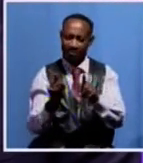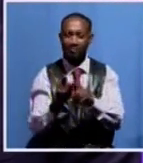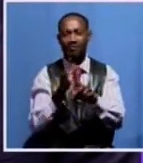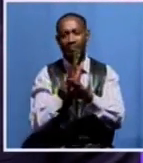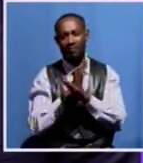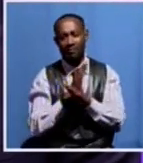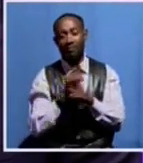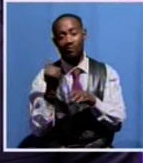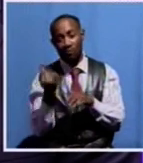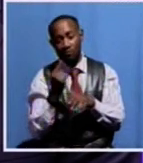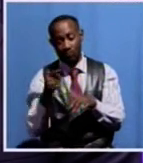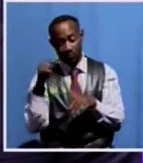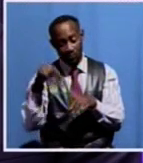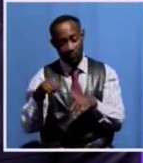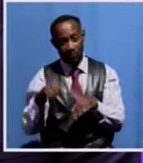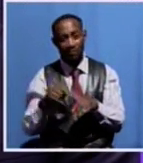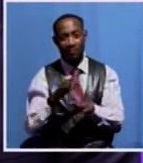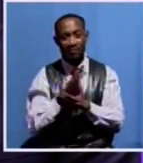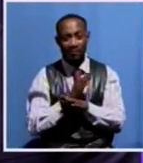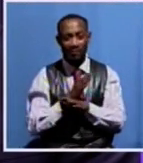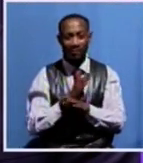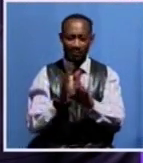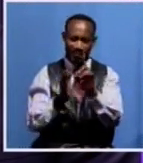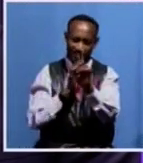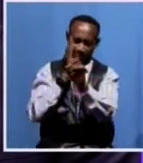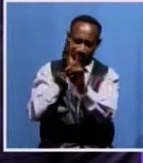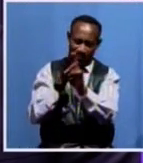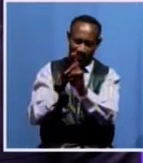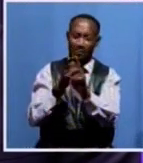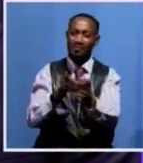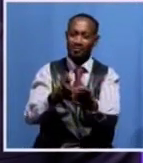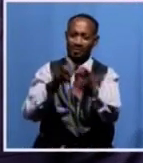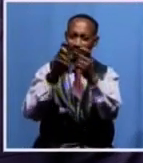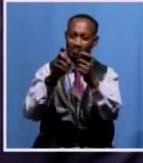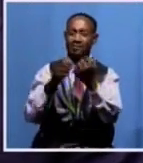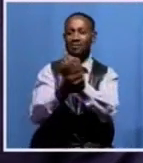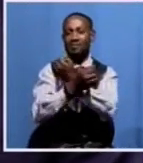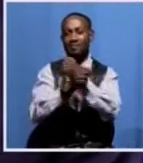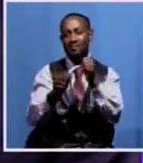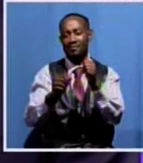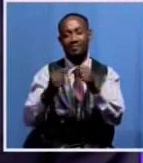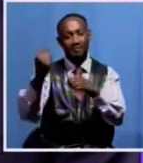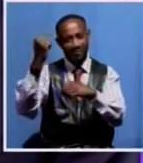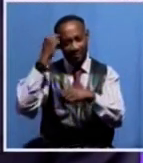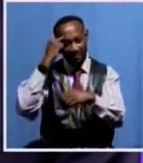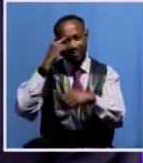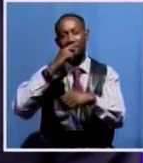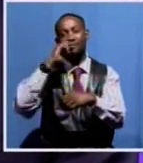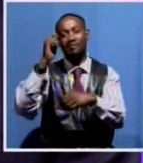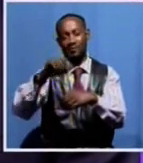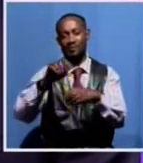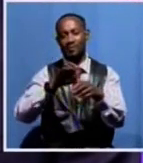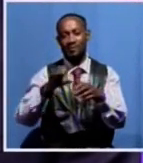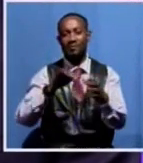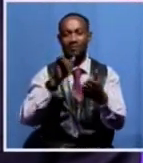from our side is to deal with the administrative challenges. And I think this is the verdict that government eventually arrived at. And